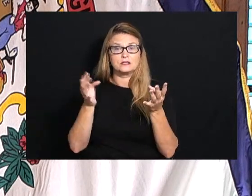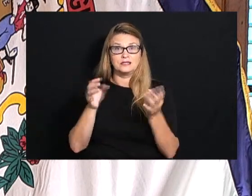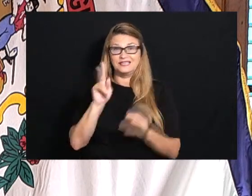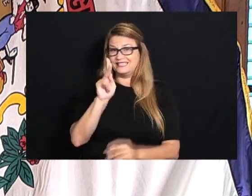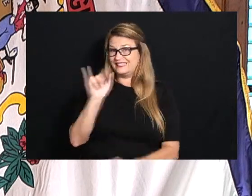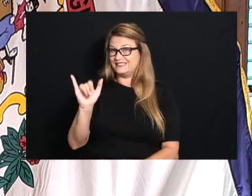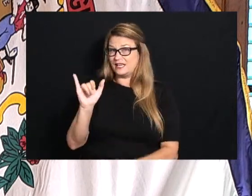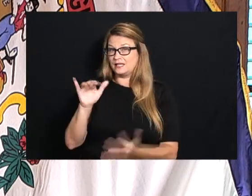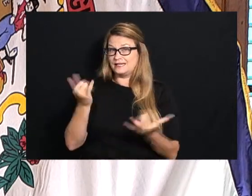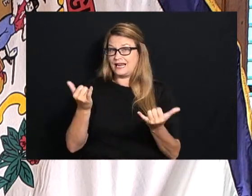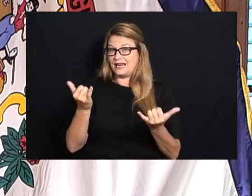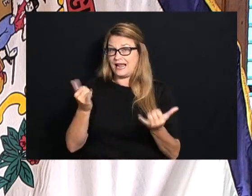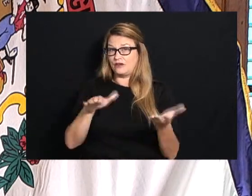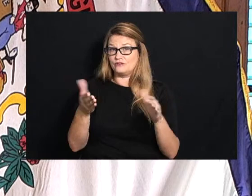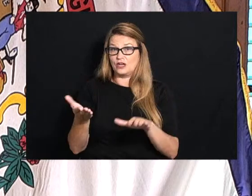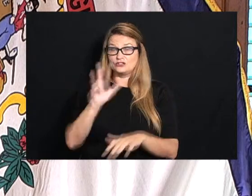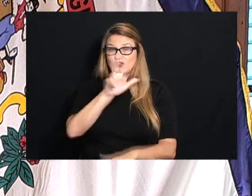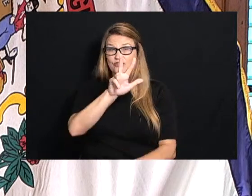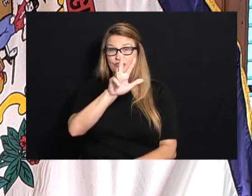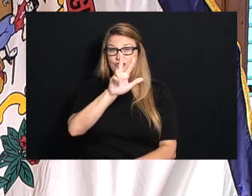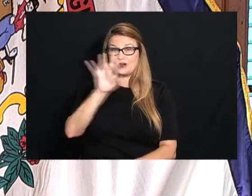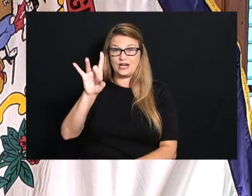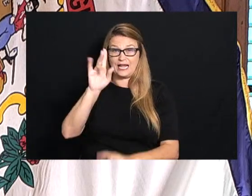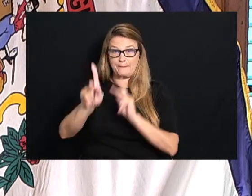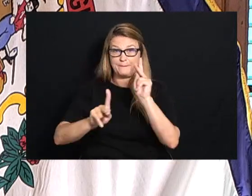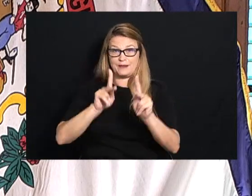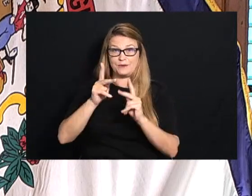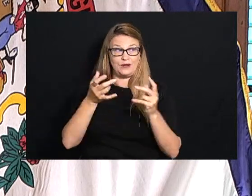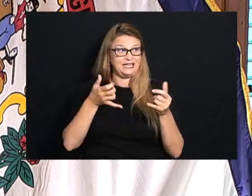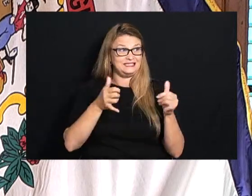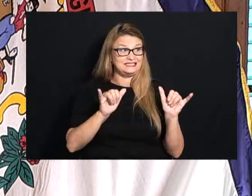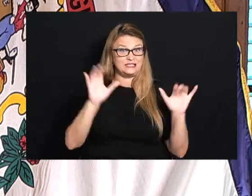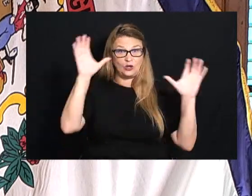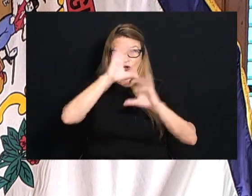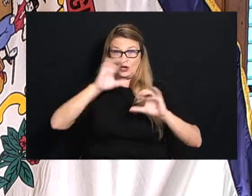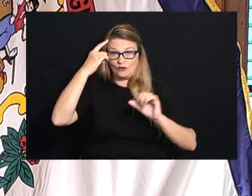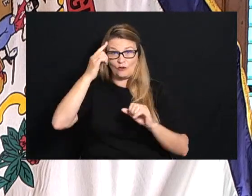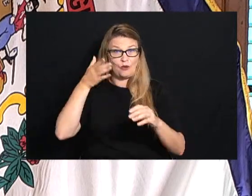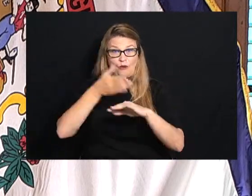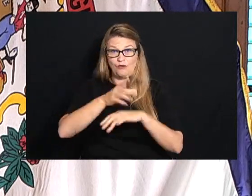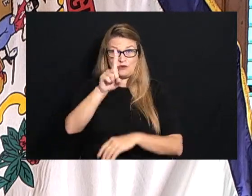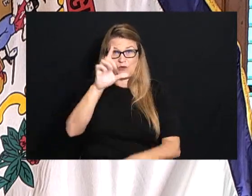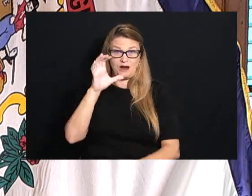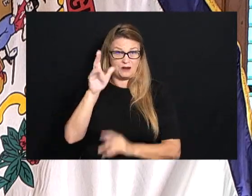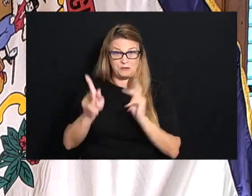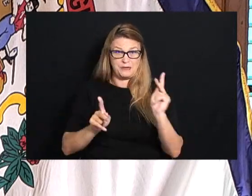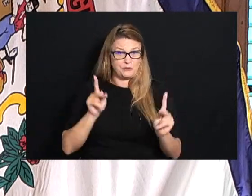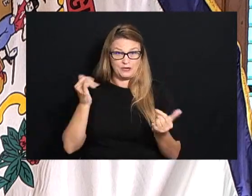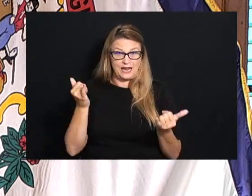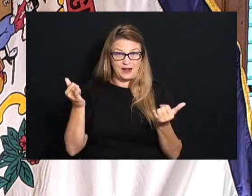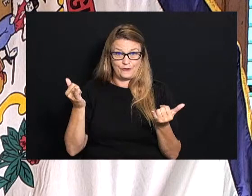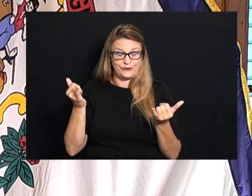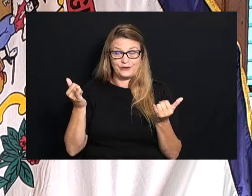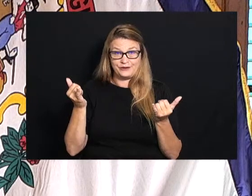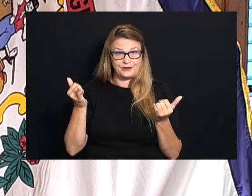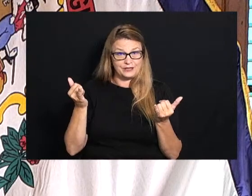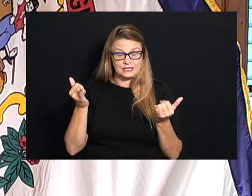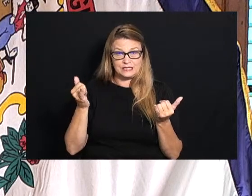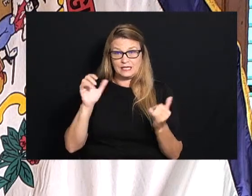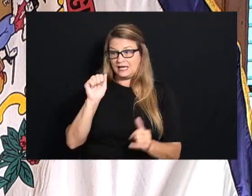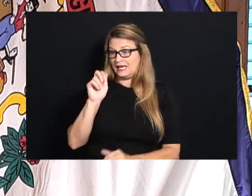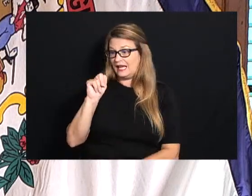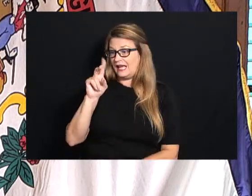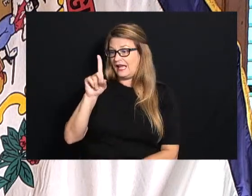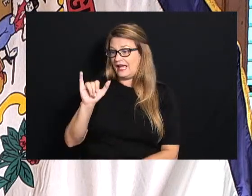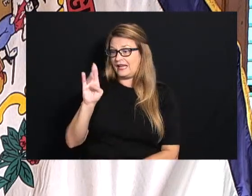lost 38 people, and there's still hundreds supposedly that are missing. The thing that, Andy